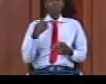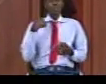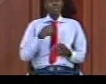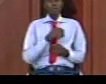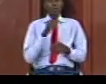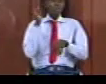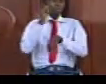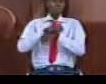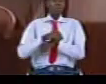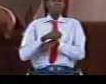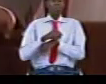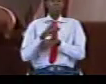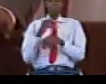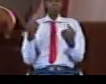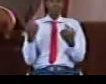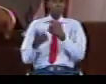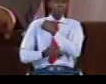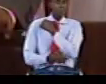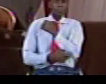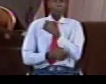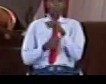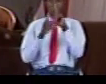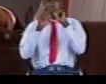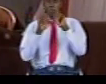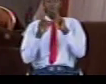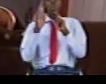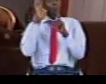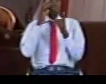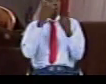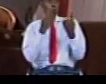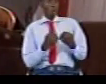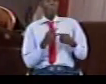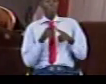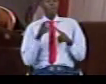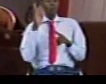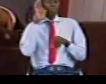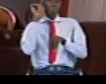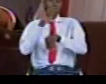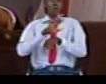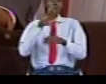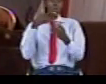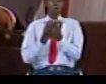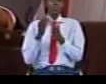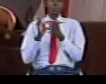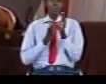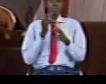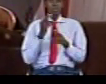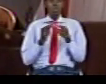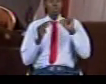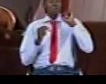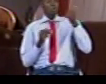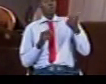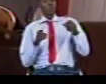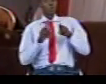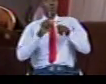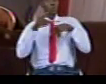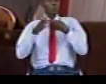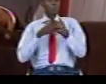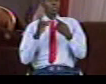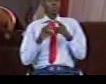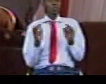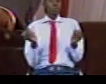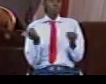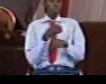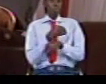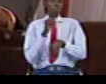temptations and trials. They will come, you will overcome. Tomorrow, as we go back to the office, remember